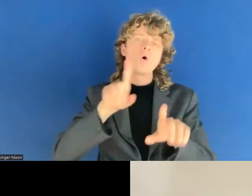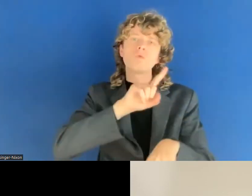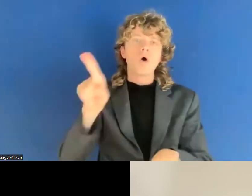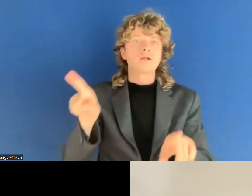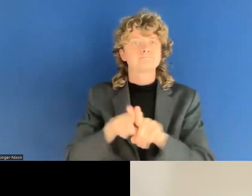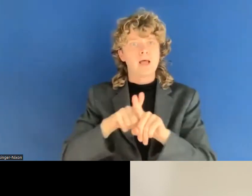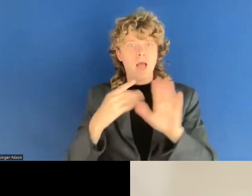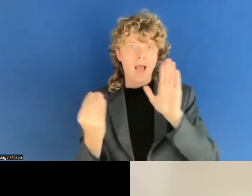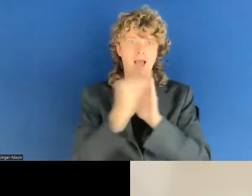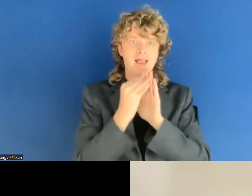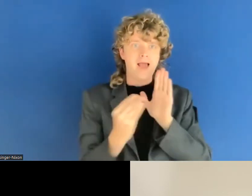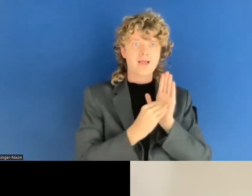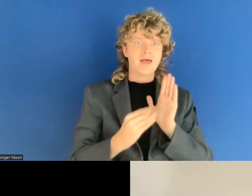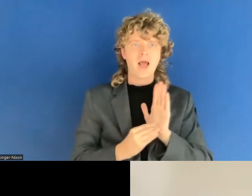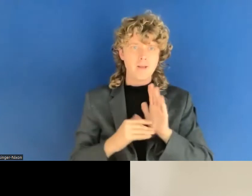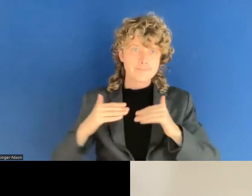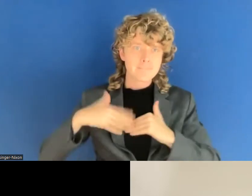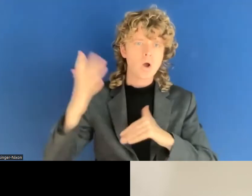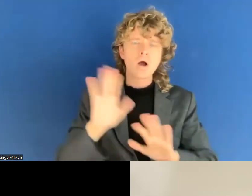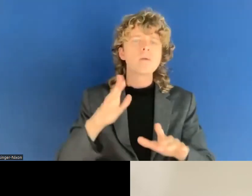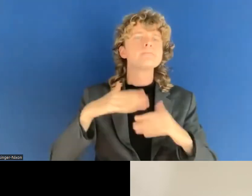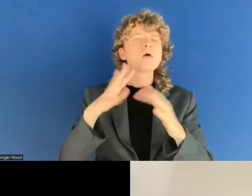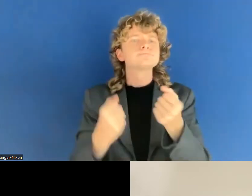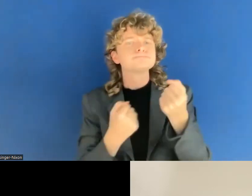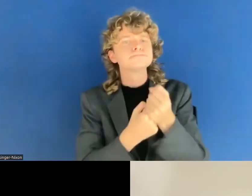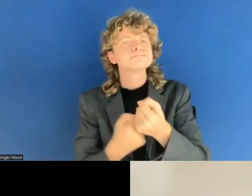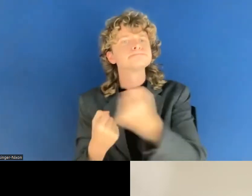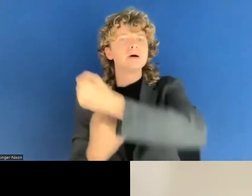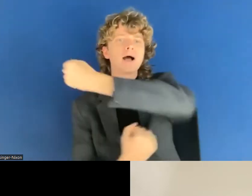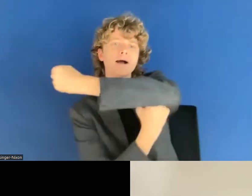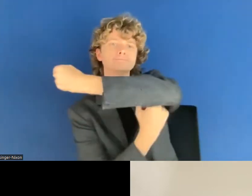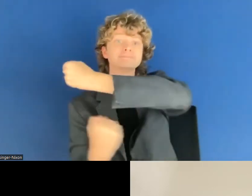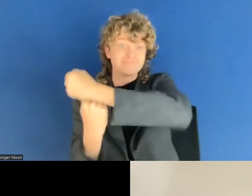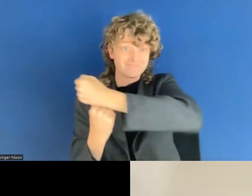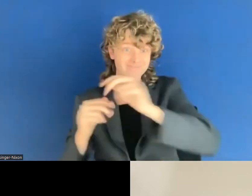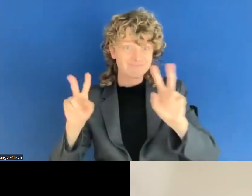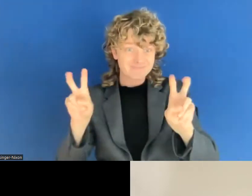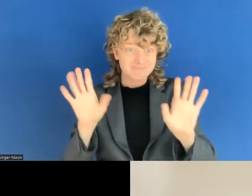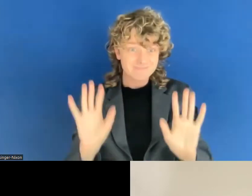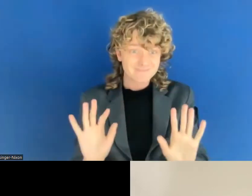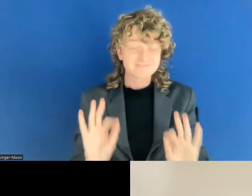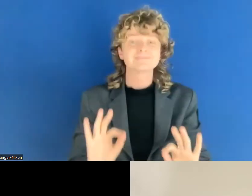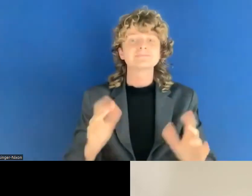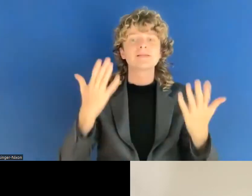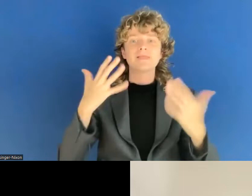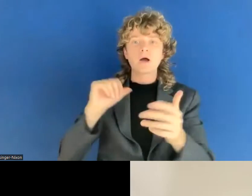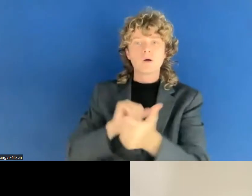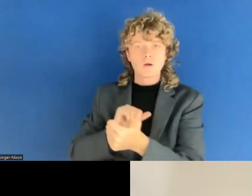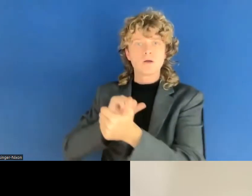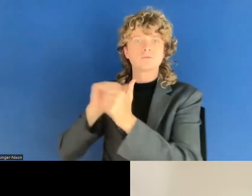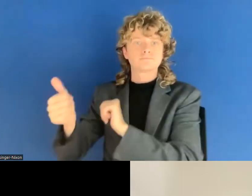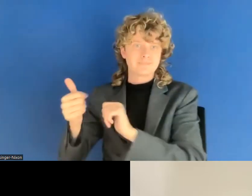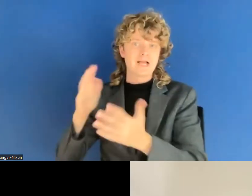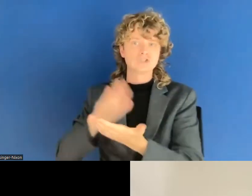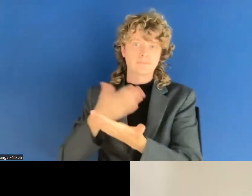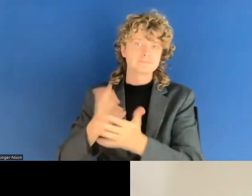the request from the industry here, so represented by France at least. So if I turn to Peter and the end user perspective,